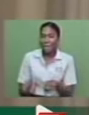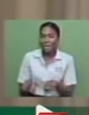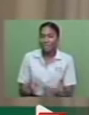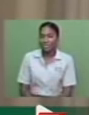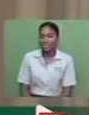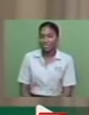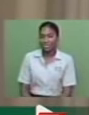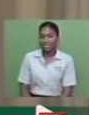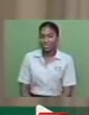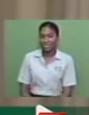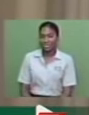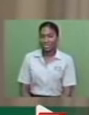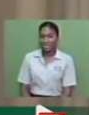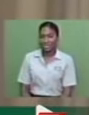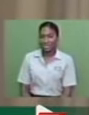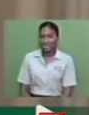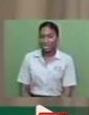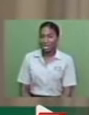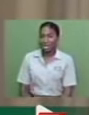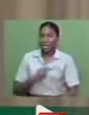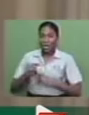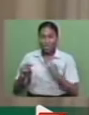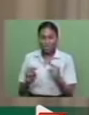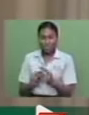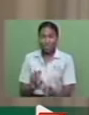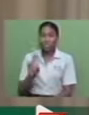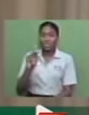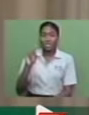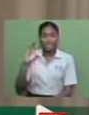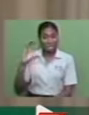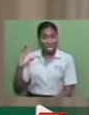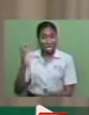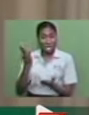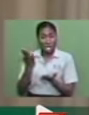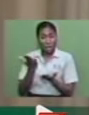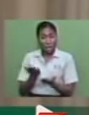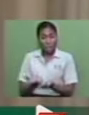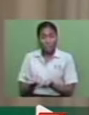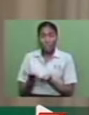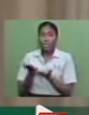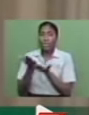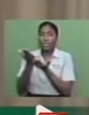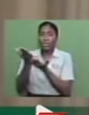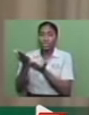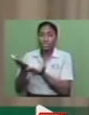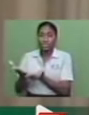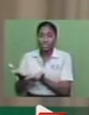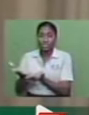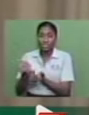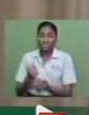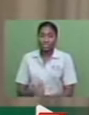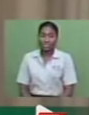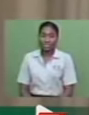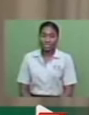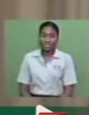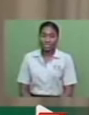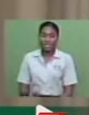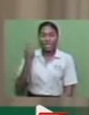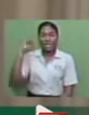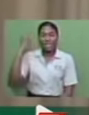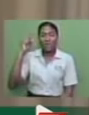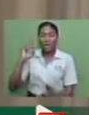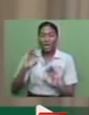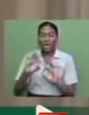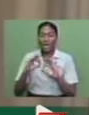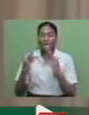to the grant that we had proposed to the family, for the families of officers who died in the